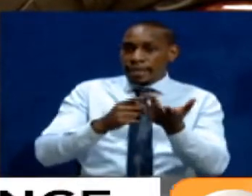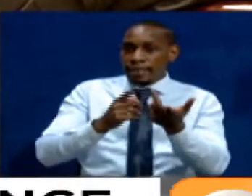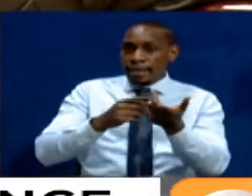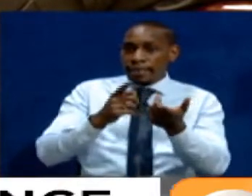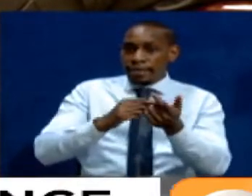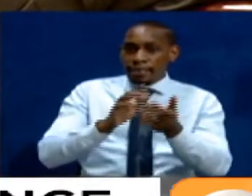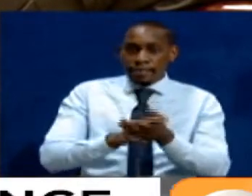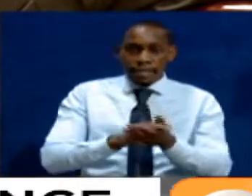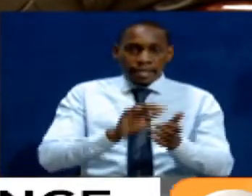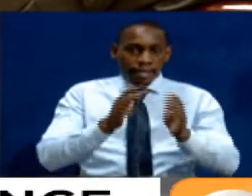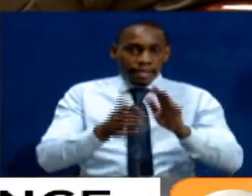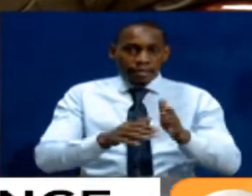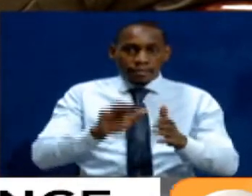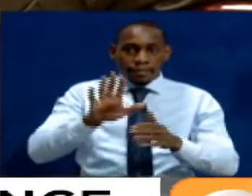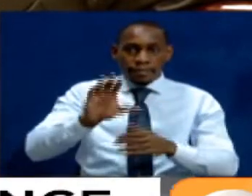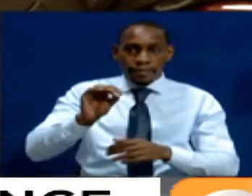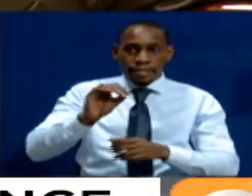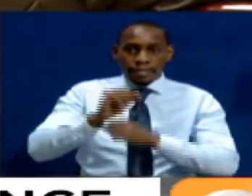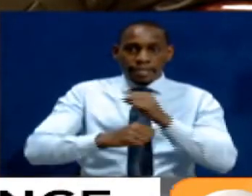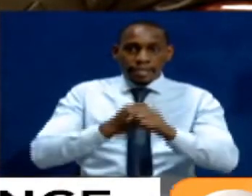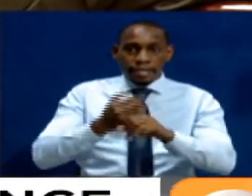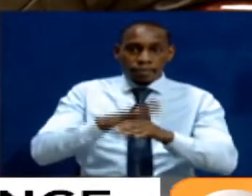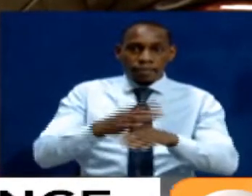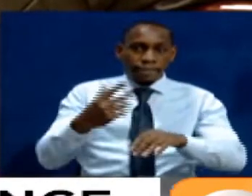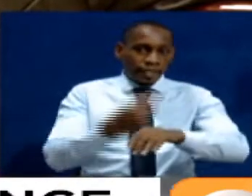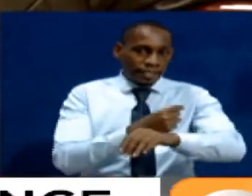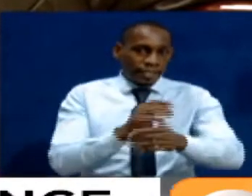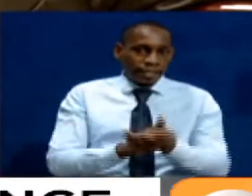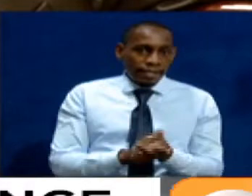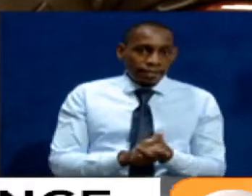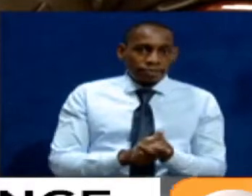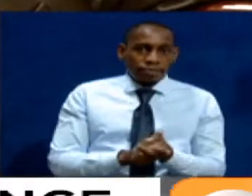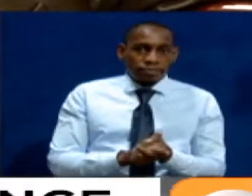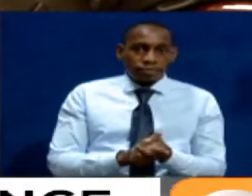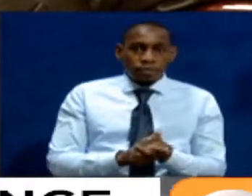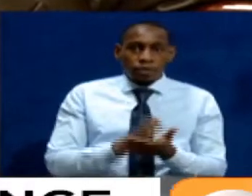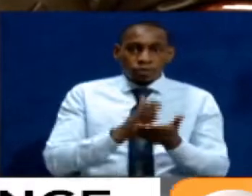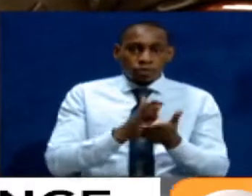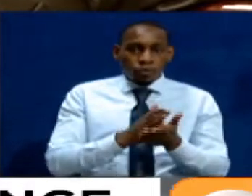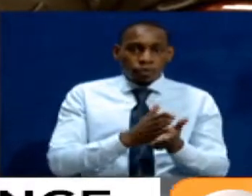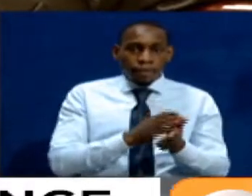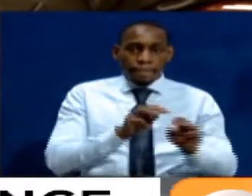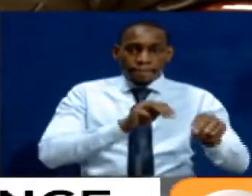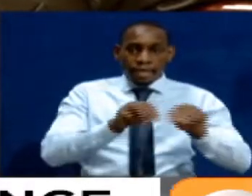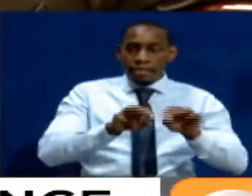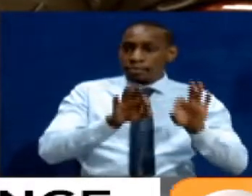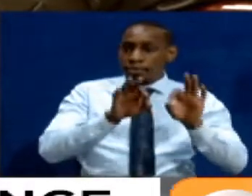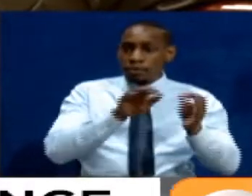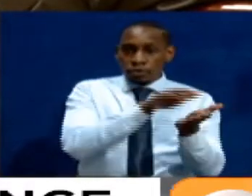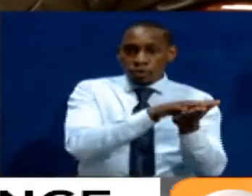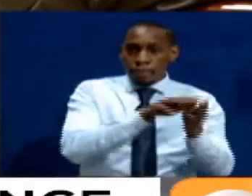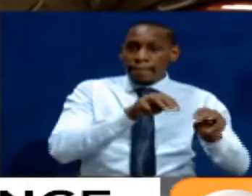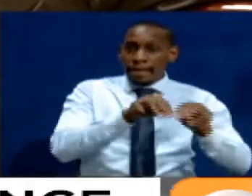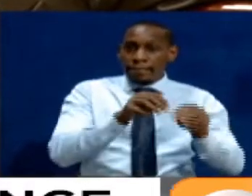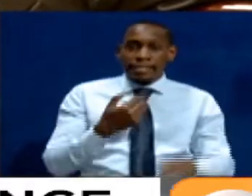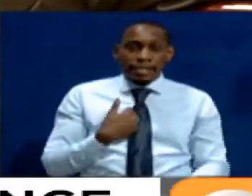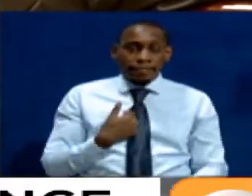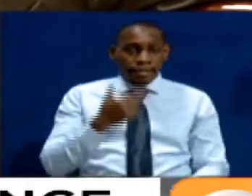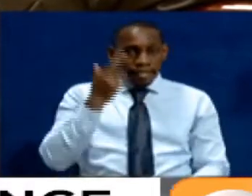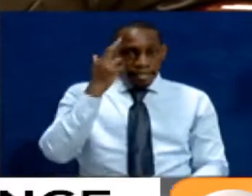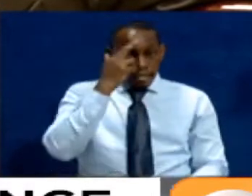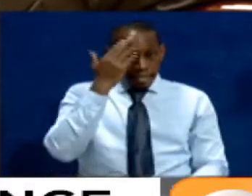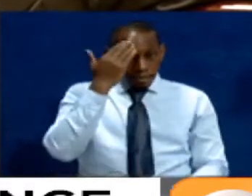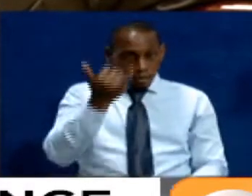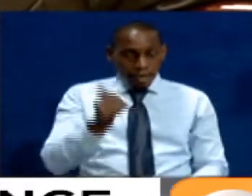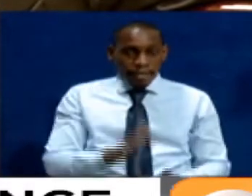of those who are above 50 years to get vaccinated. So there's a very meticulous management, stock management. And the reason